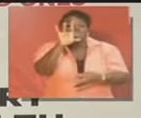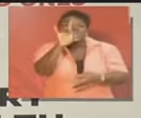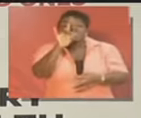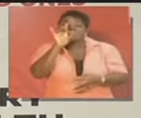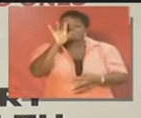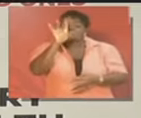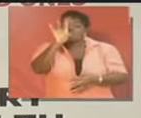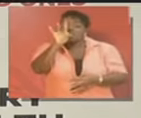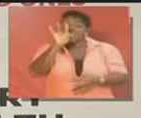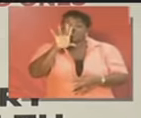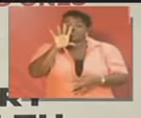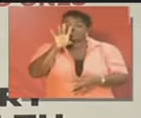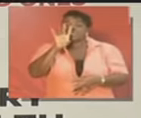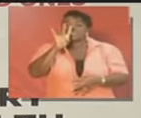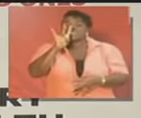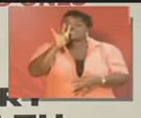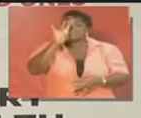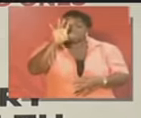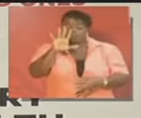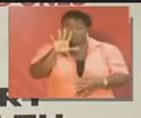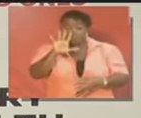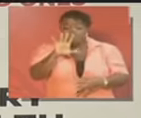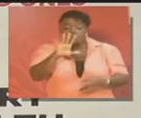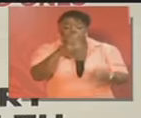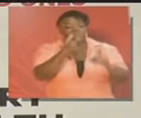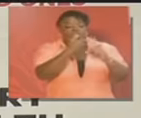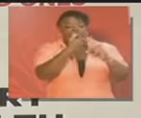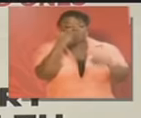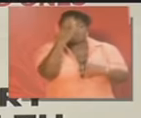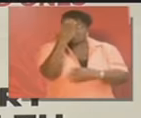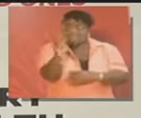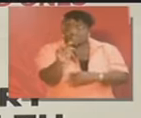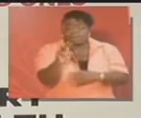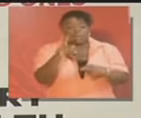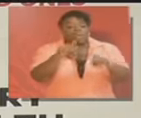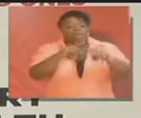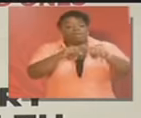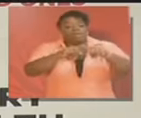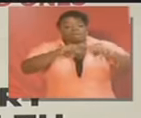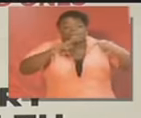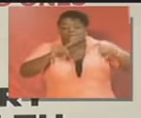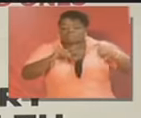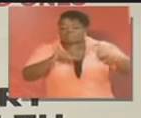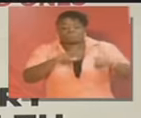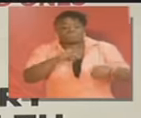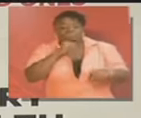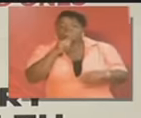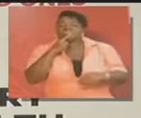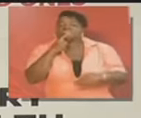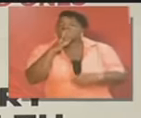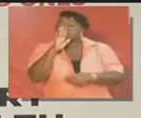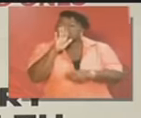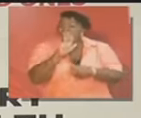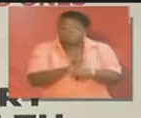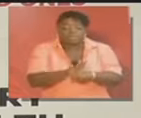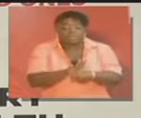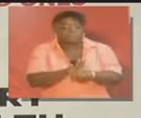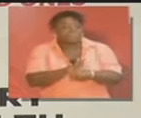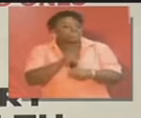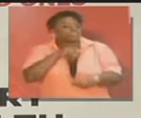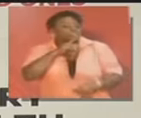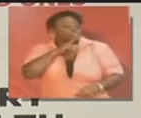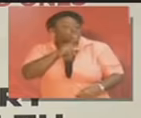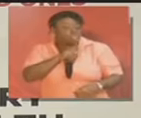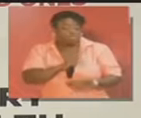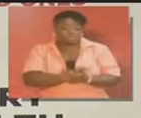those being from Pfizer and 625 from Johnson & Johnson. And the sales contract is currently